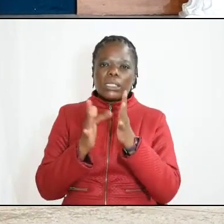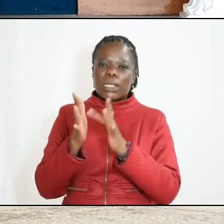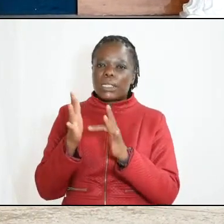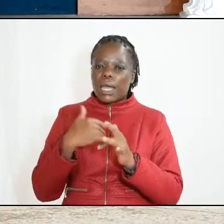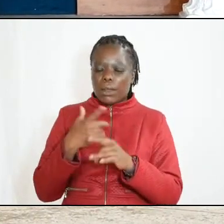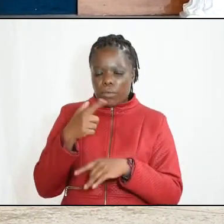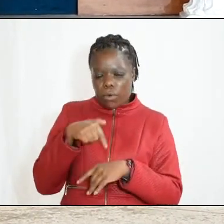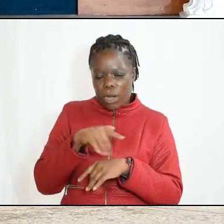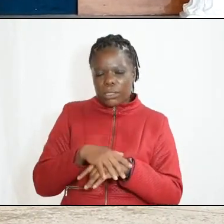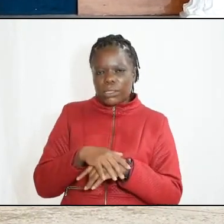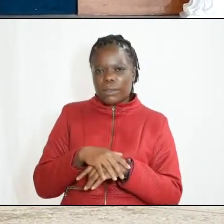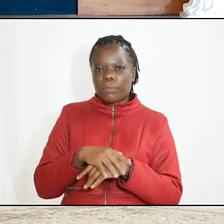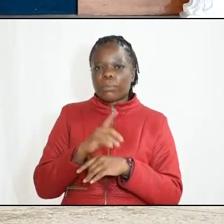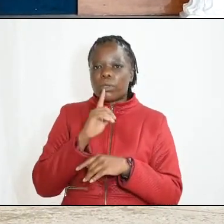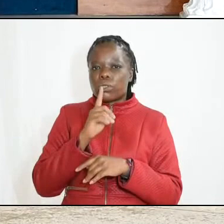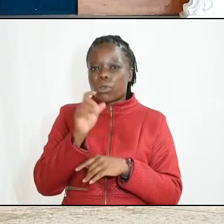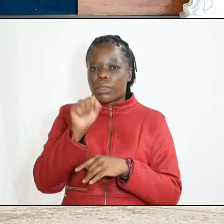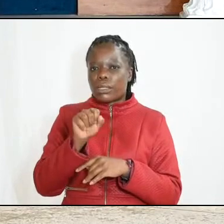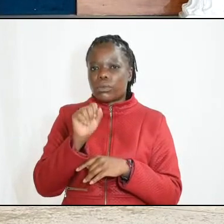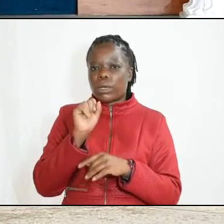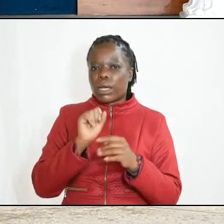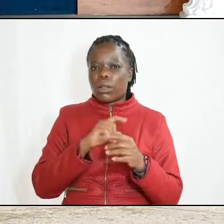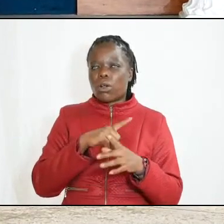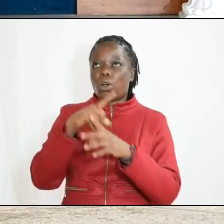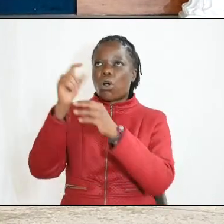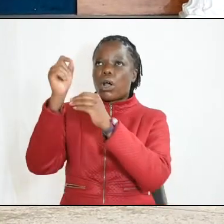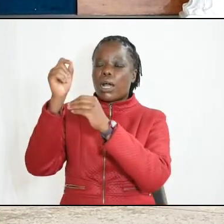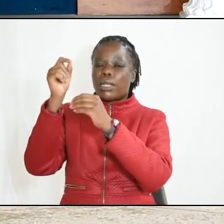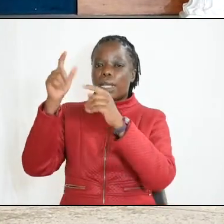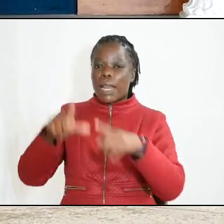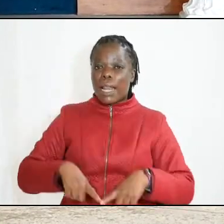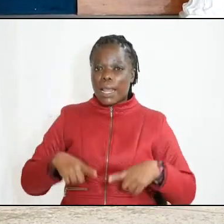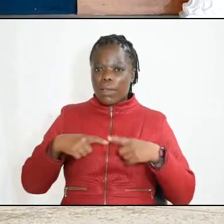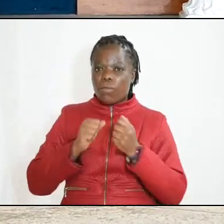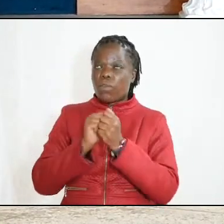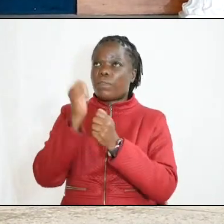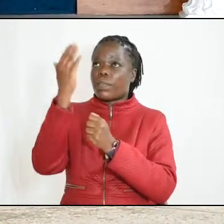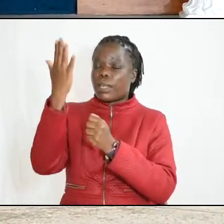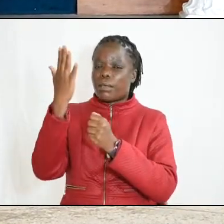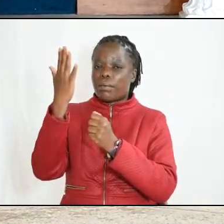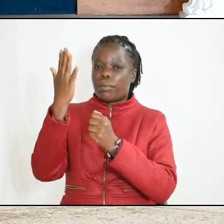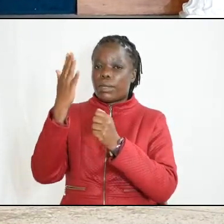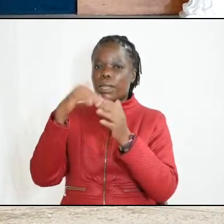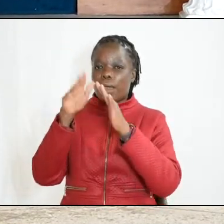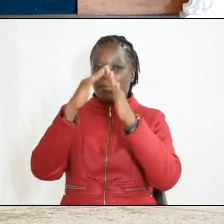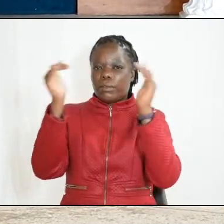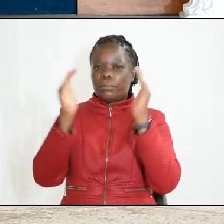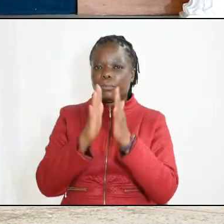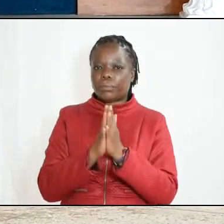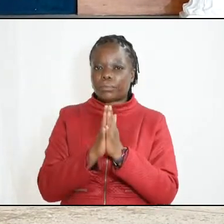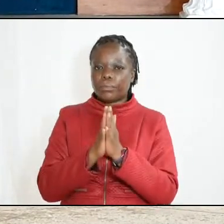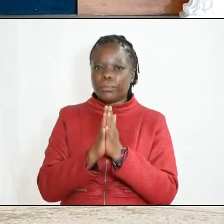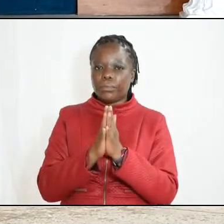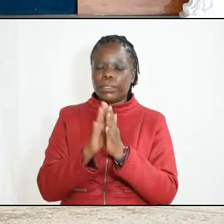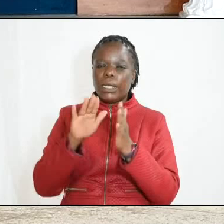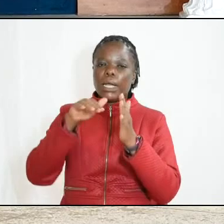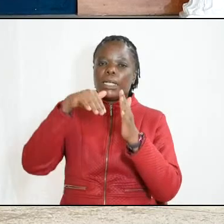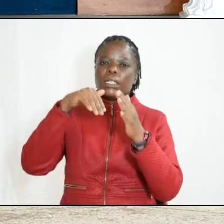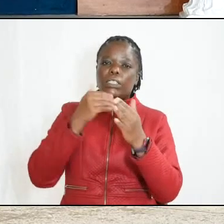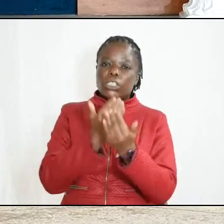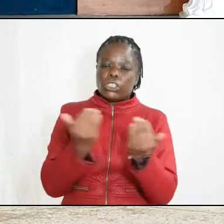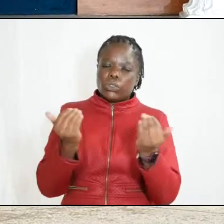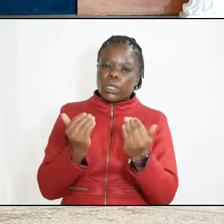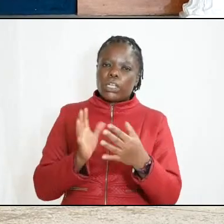for us, just so we could go and live with him in heaven. Children, join us next Sabbath as